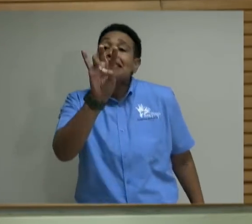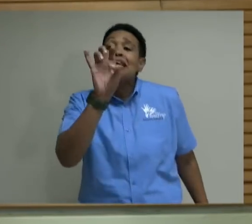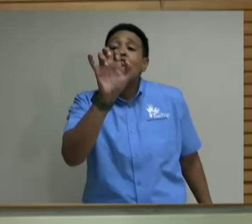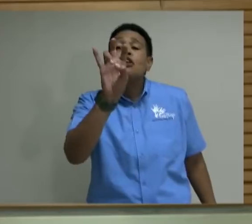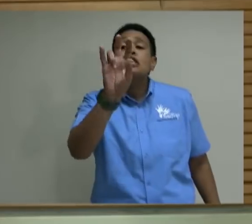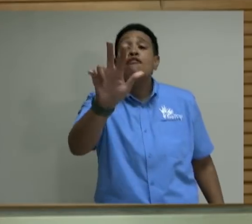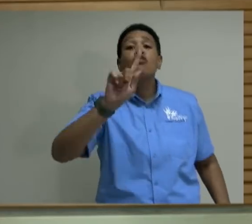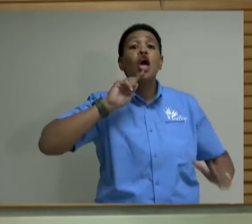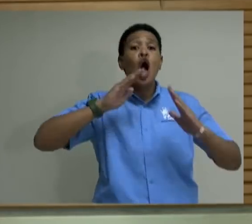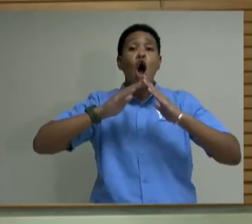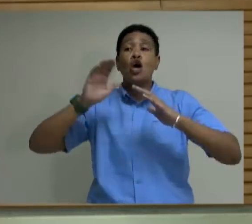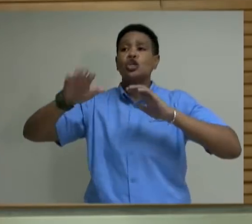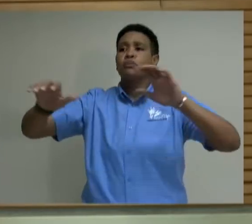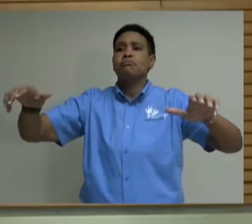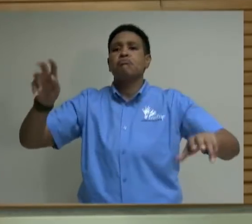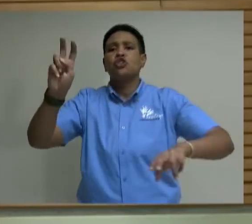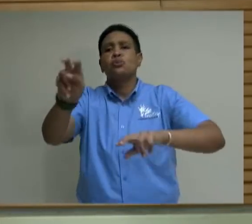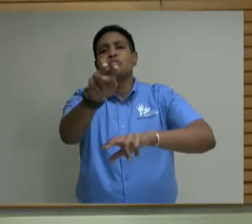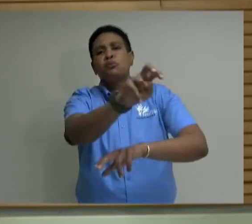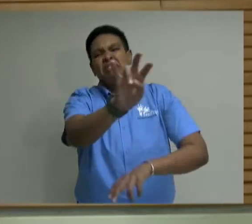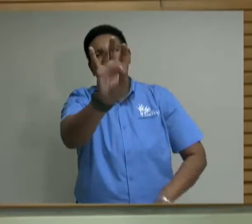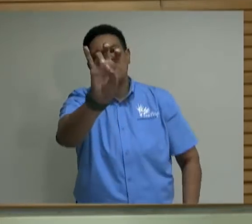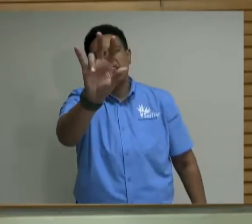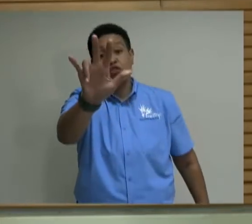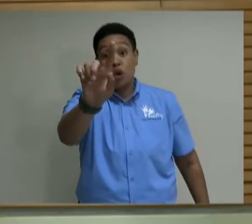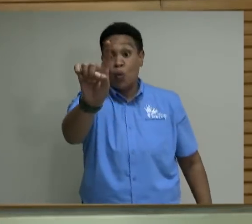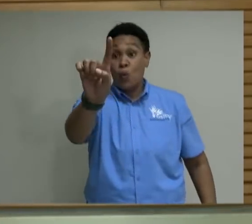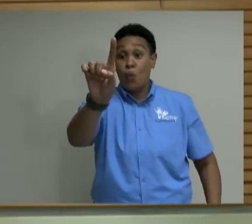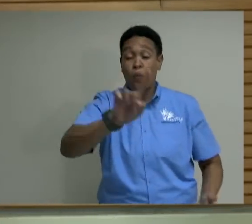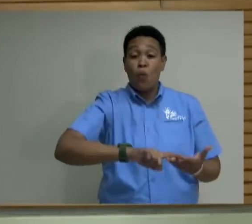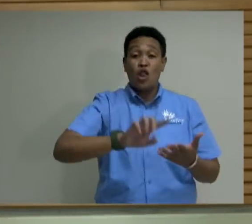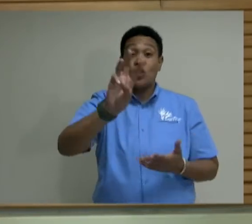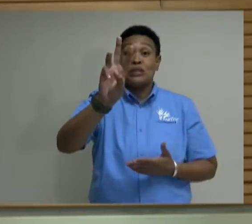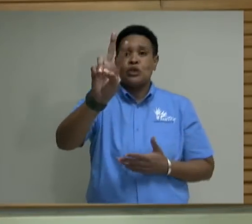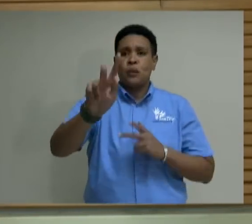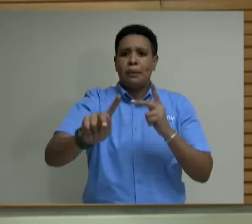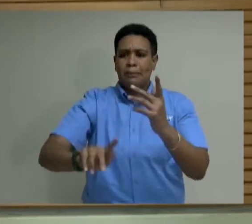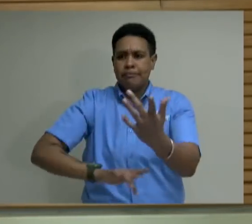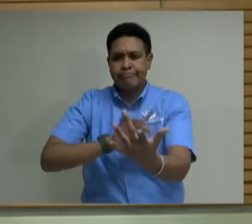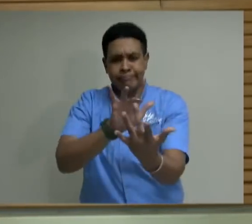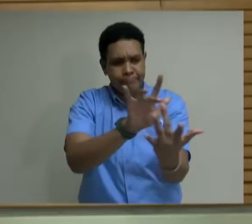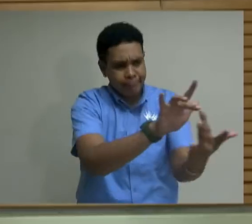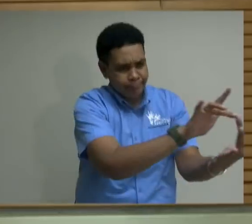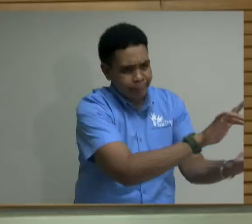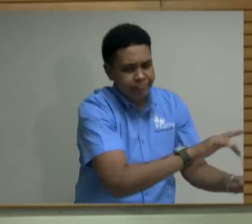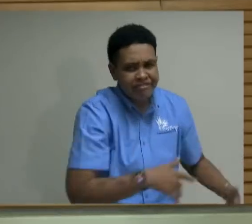773 householders visited, 1,062 persons reached,